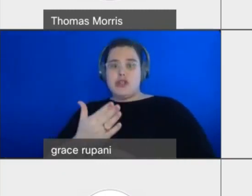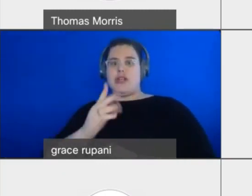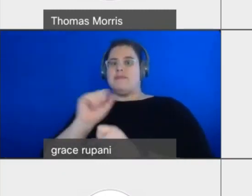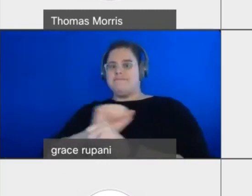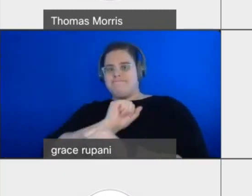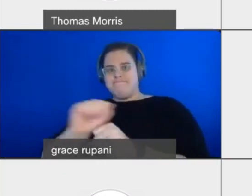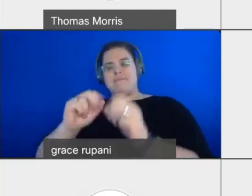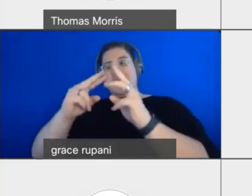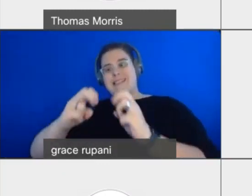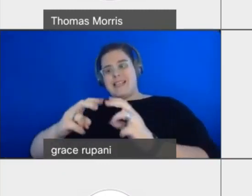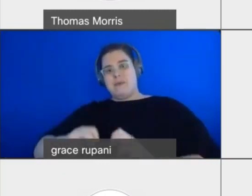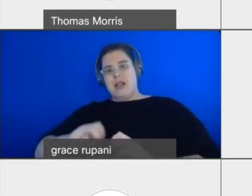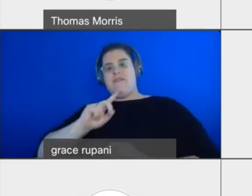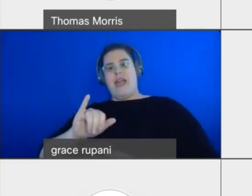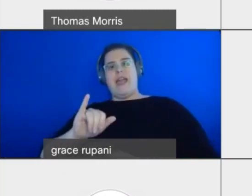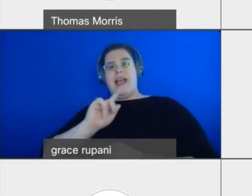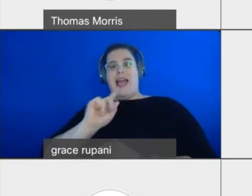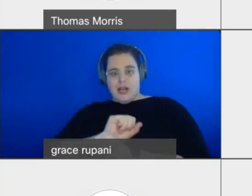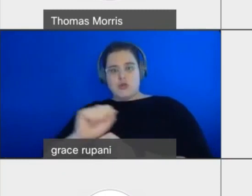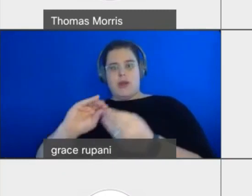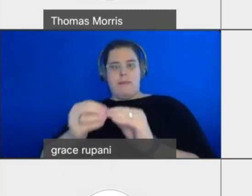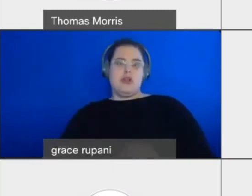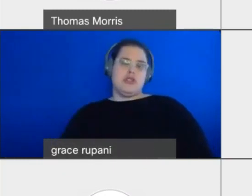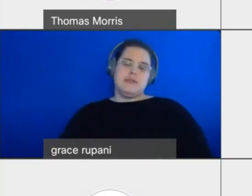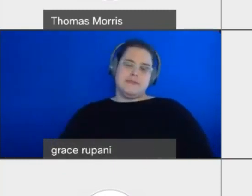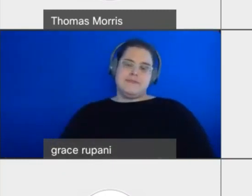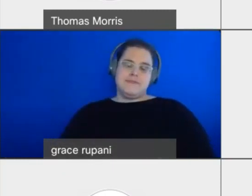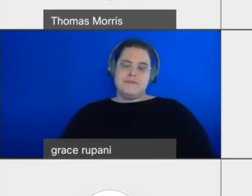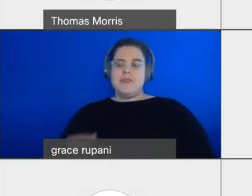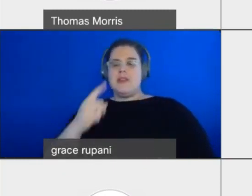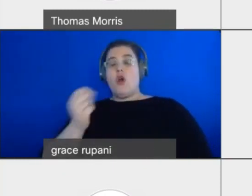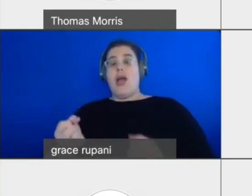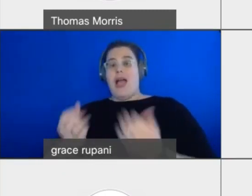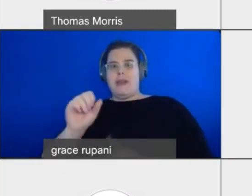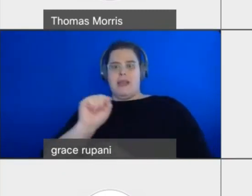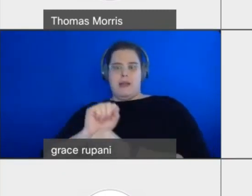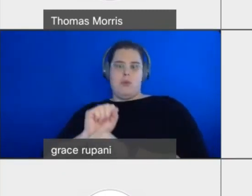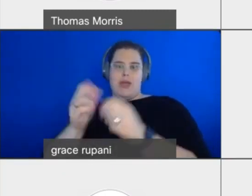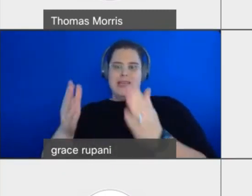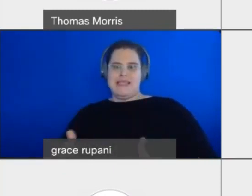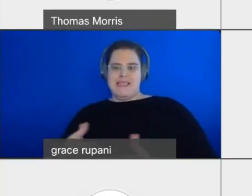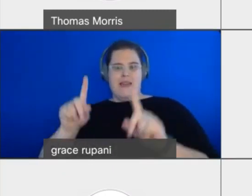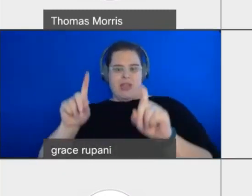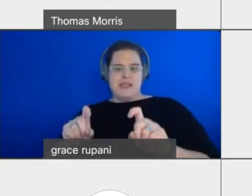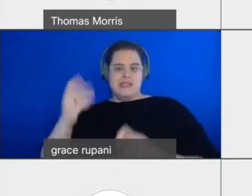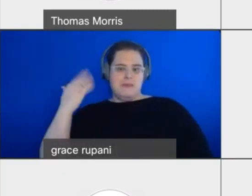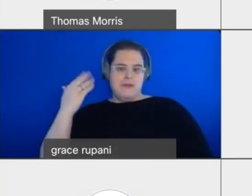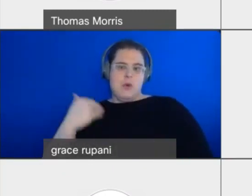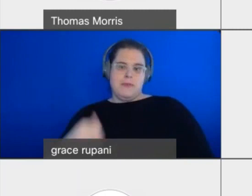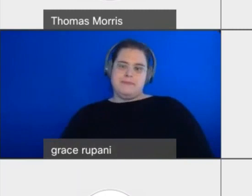the actual percentage, the real percentage of employees who have gotten tested. One of the issues for people